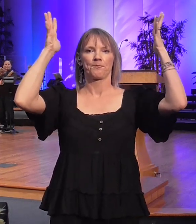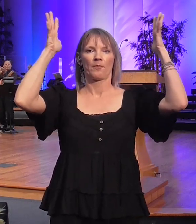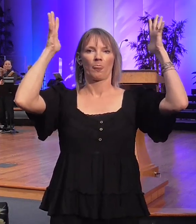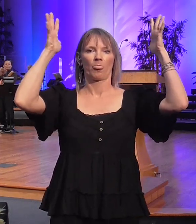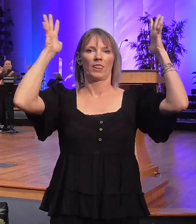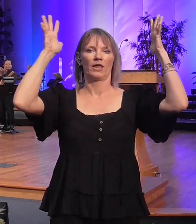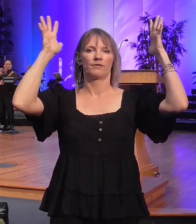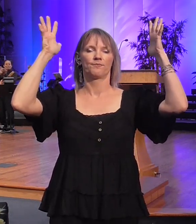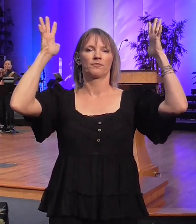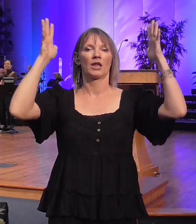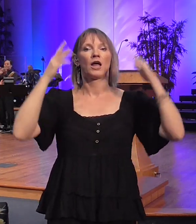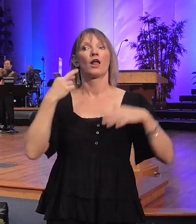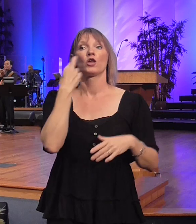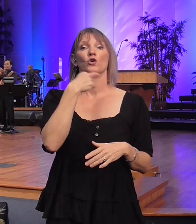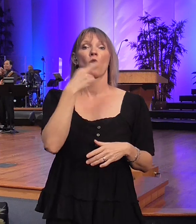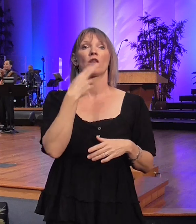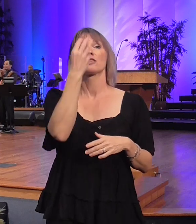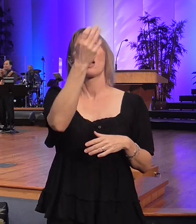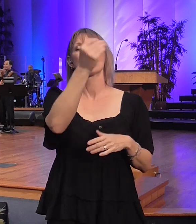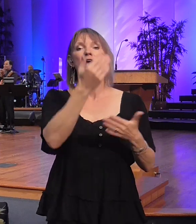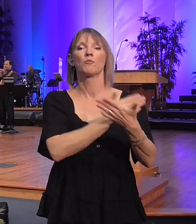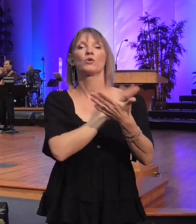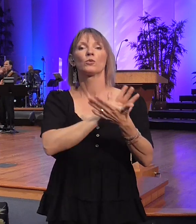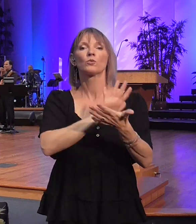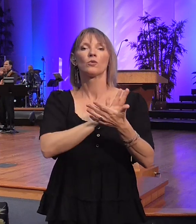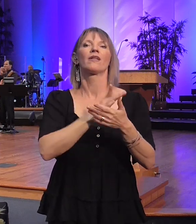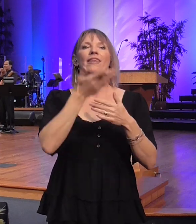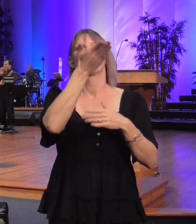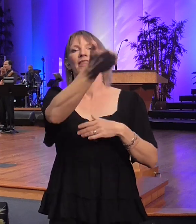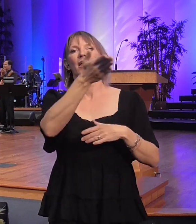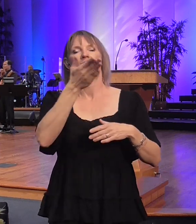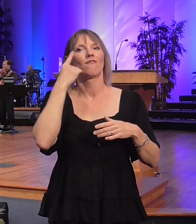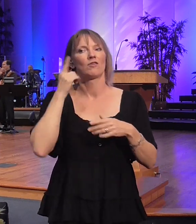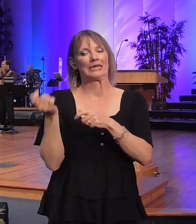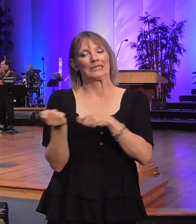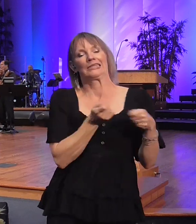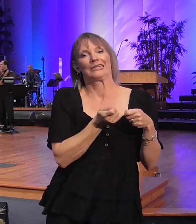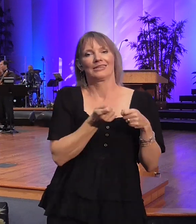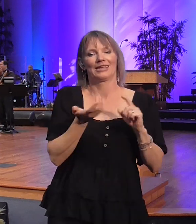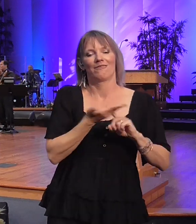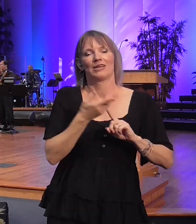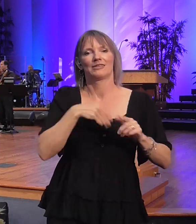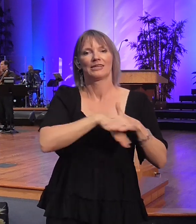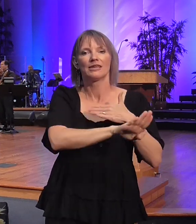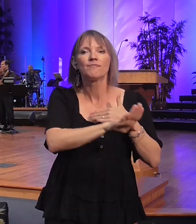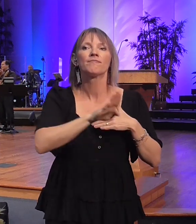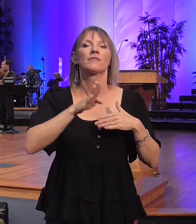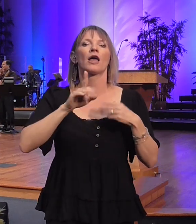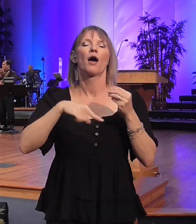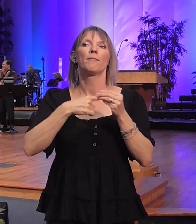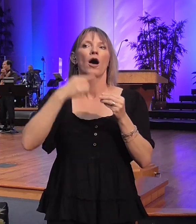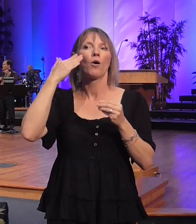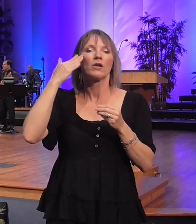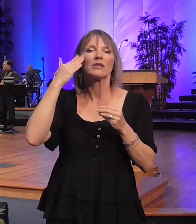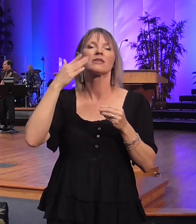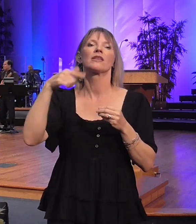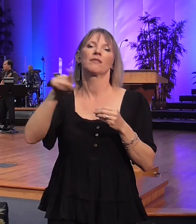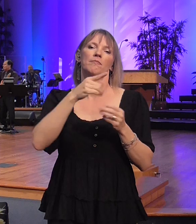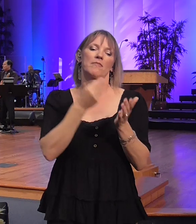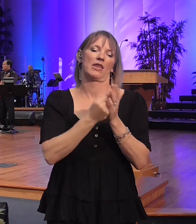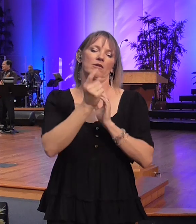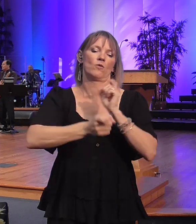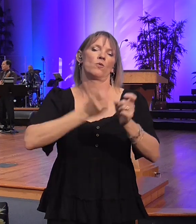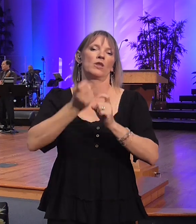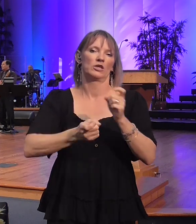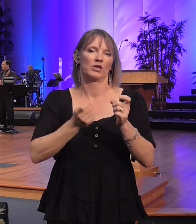The donuts are outside the preschool, so they are there to lure you in. And this is about awareness, but they are receiving donations. Your donations help